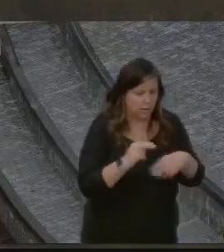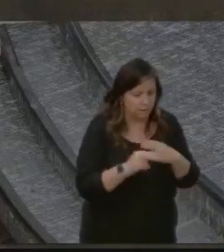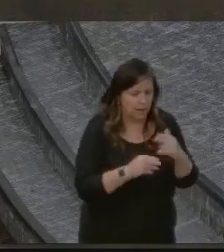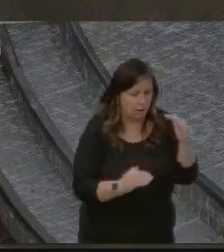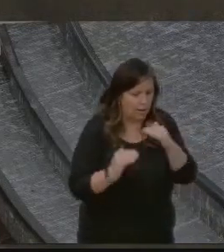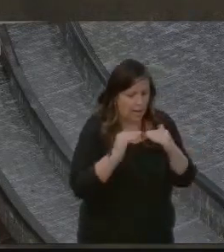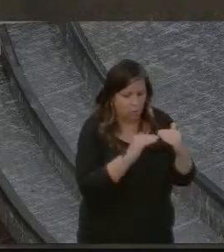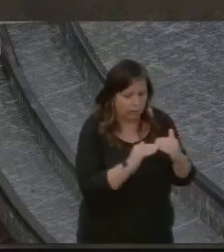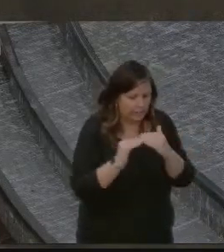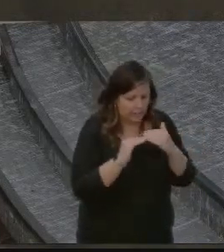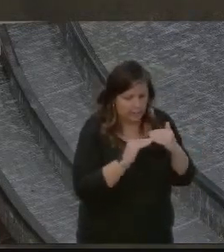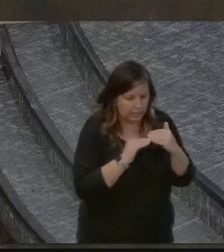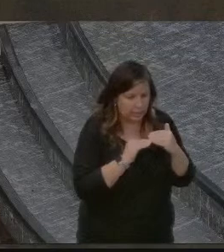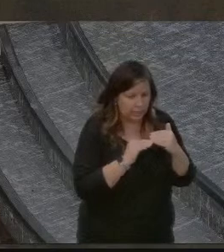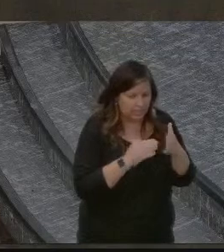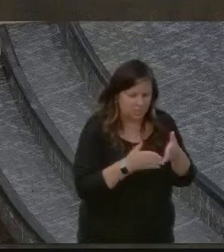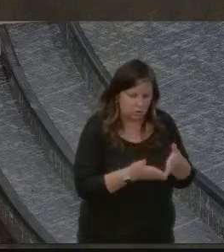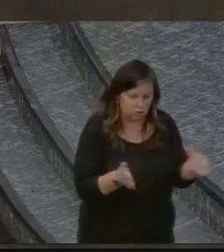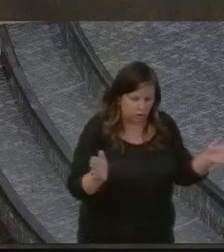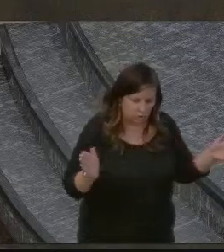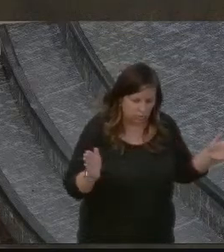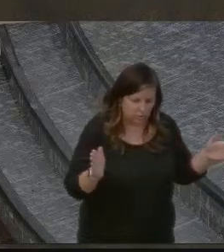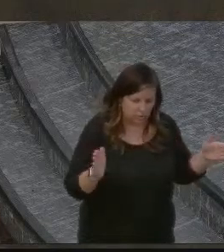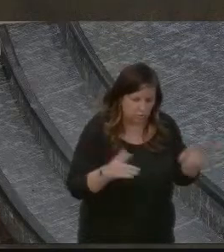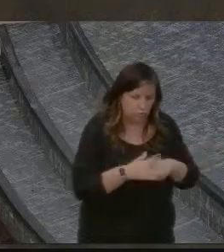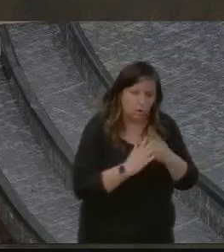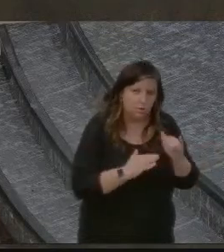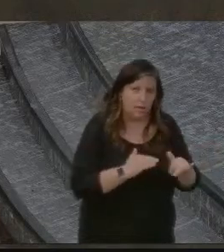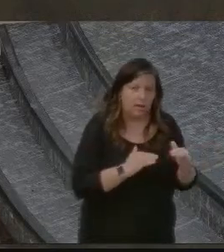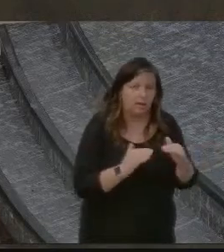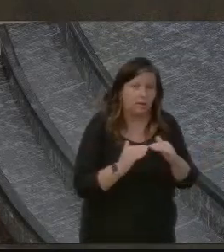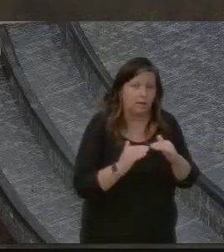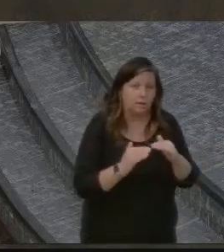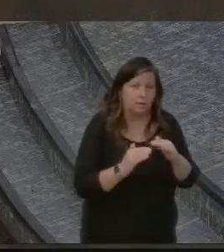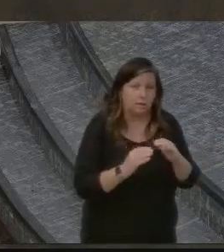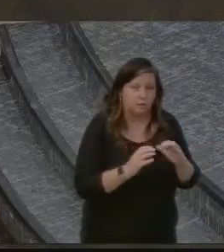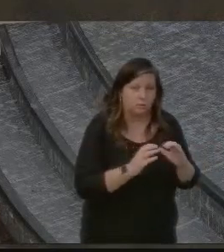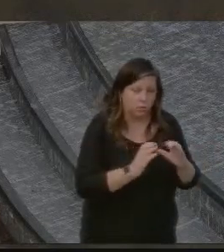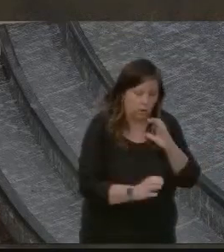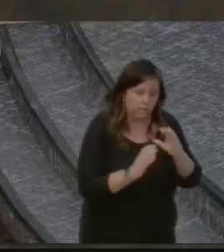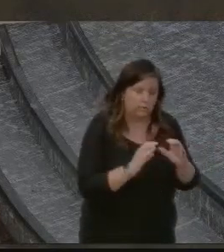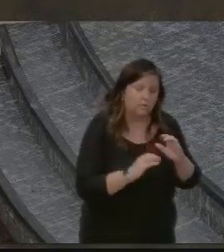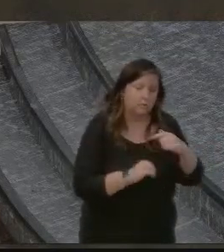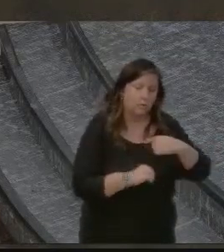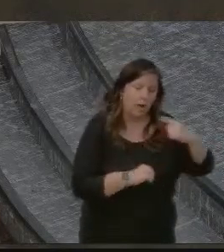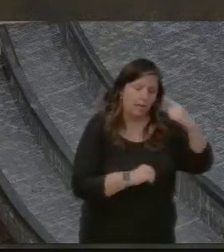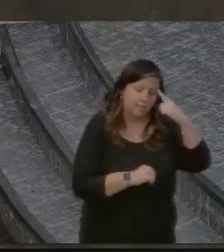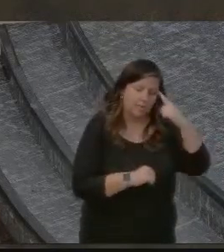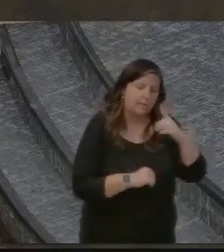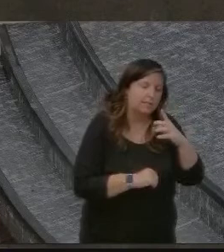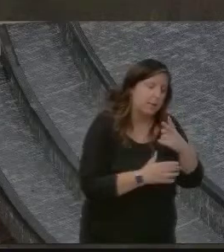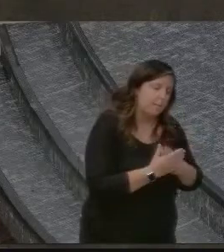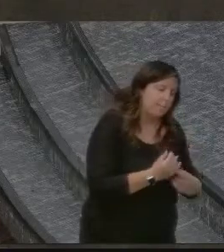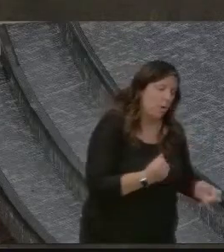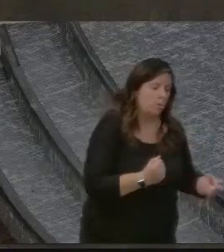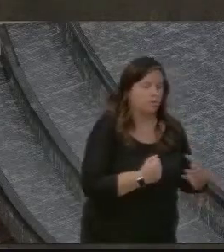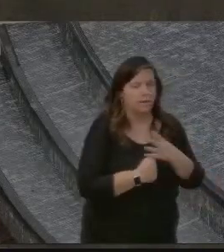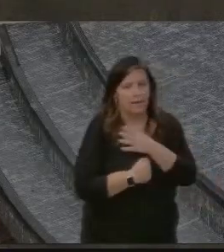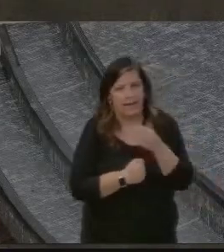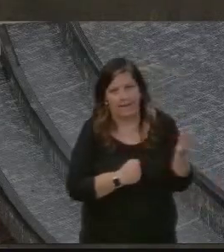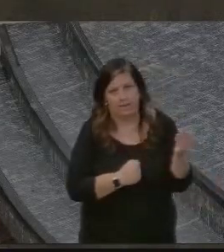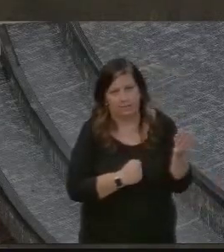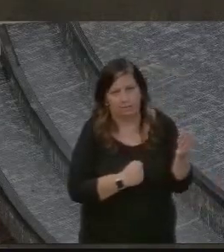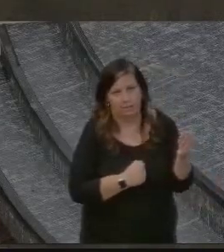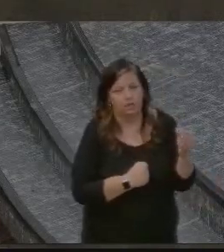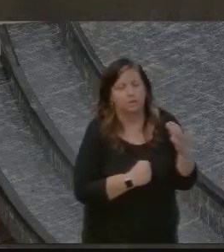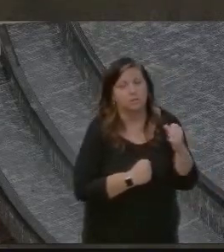generally starting that conversation. But I think it's a both and, right? You have that information, but you also, with